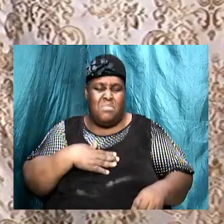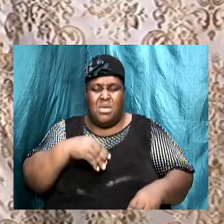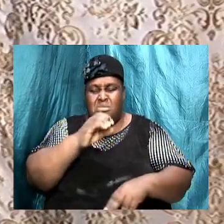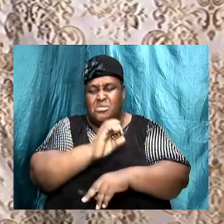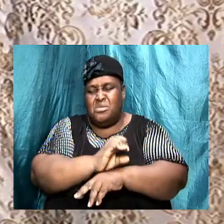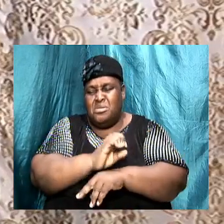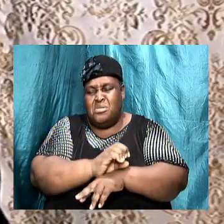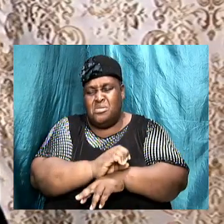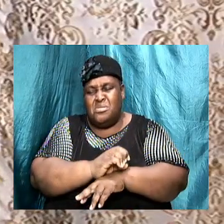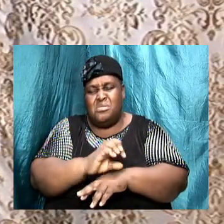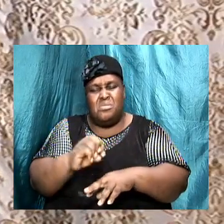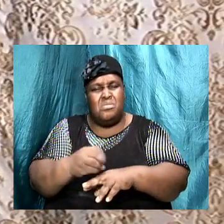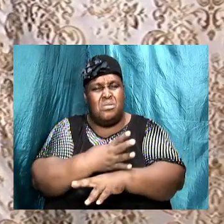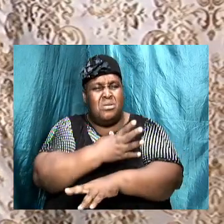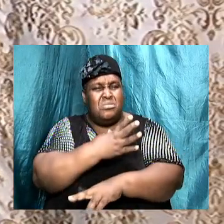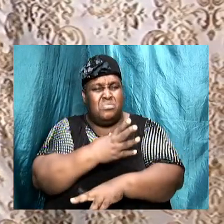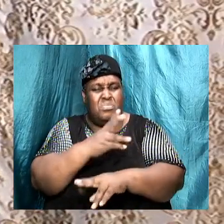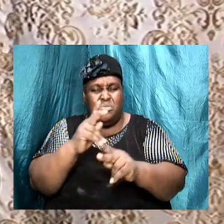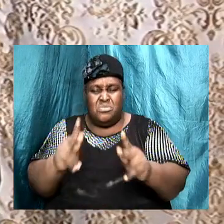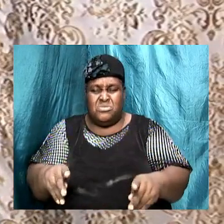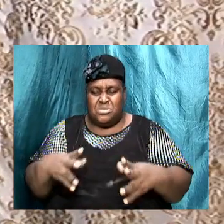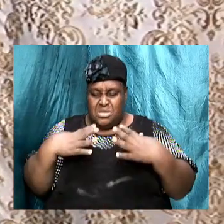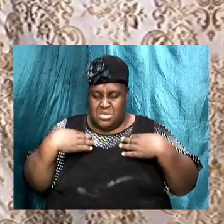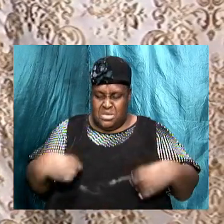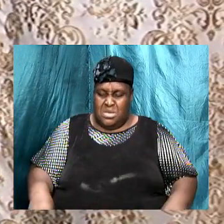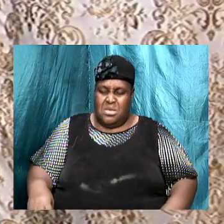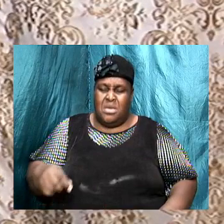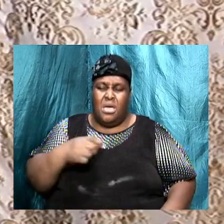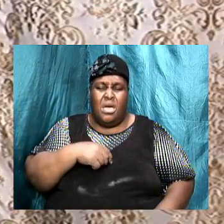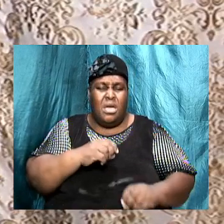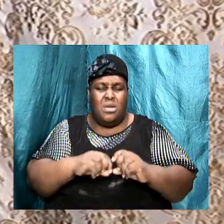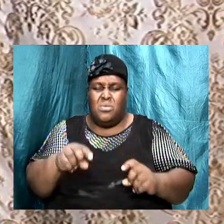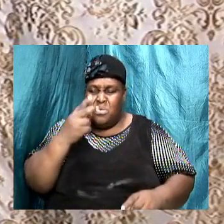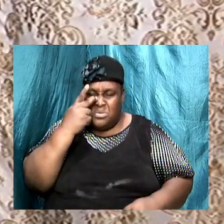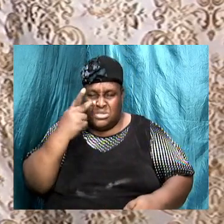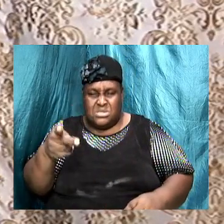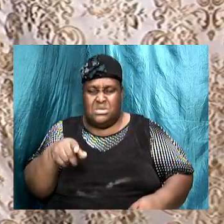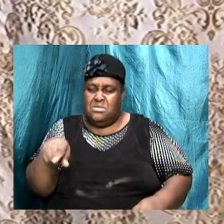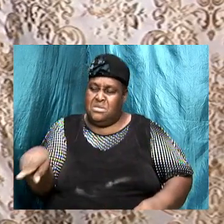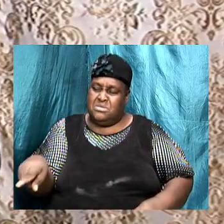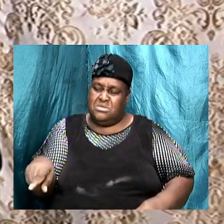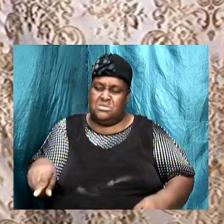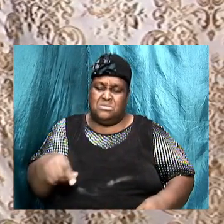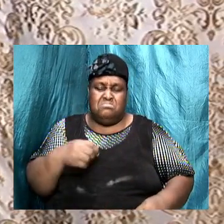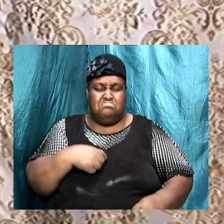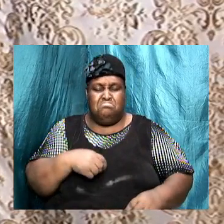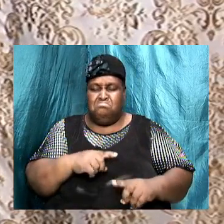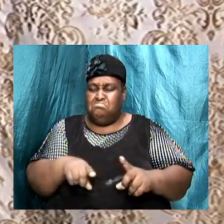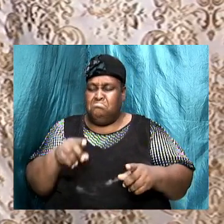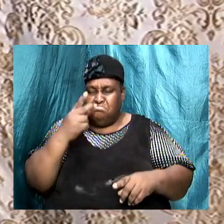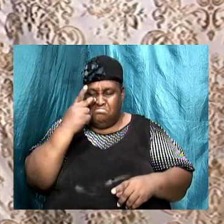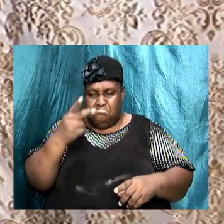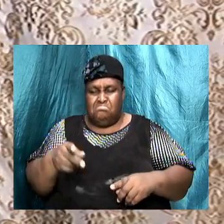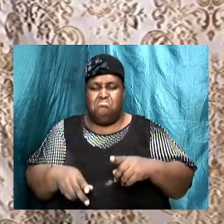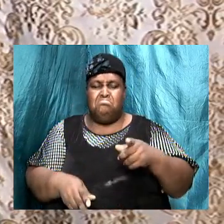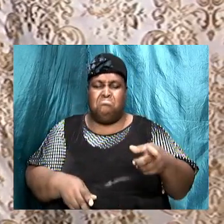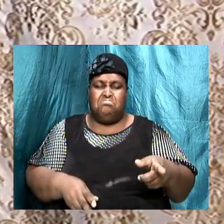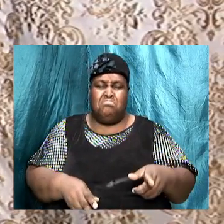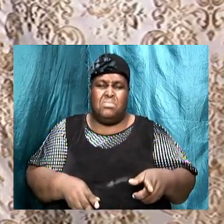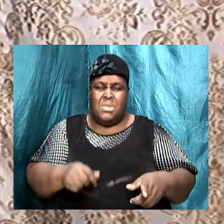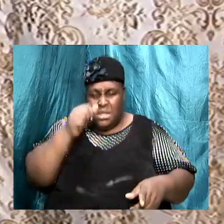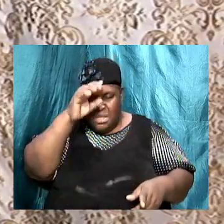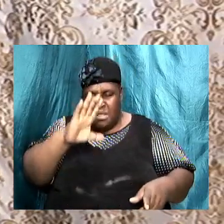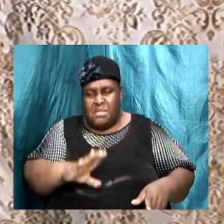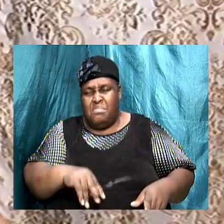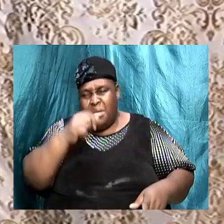cancer person being healed. I don't see this. I don't see that. And the man of God, the men of God that are teaching the truth, you get up